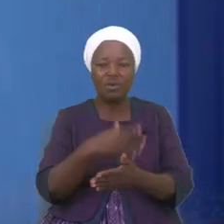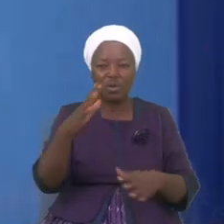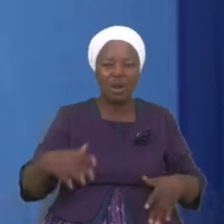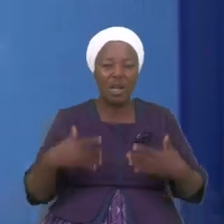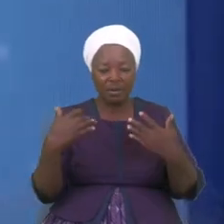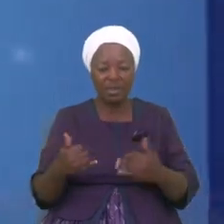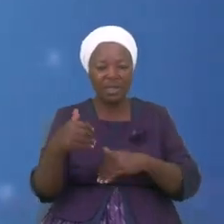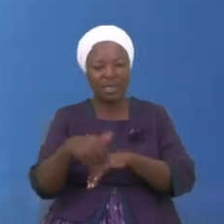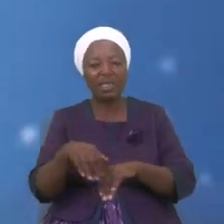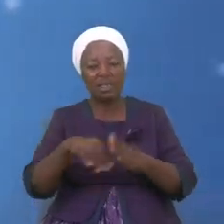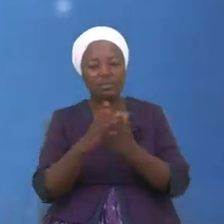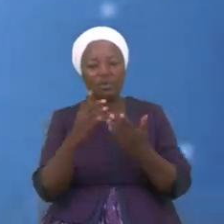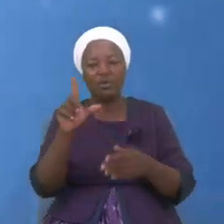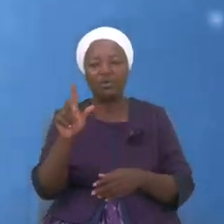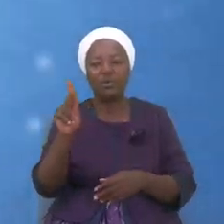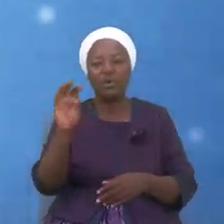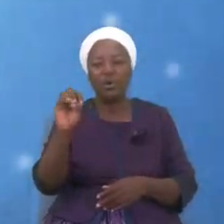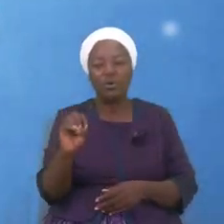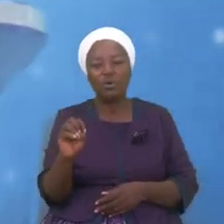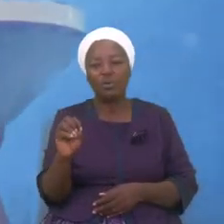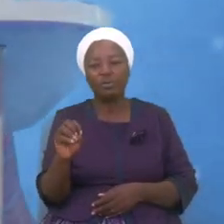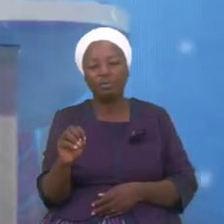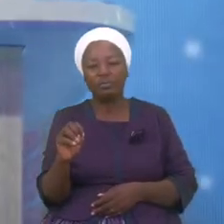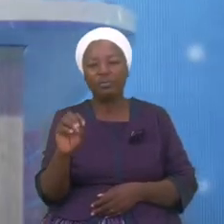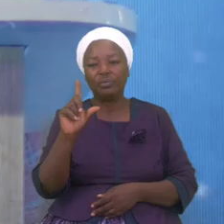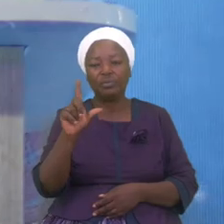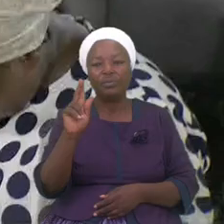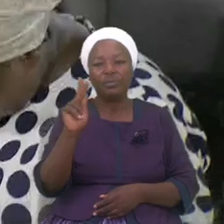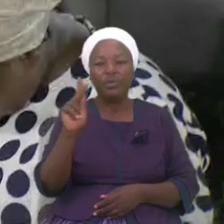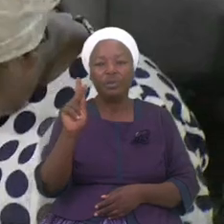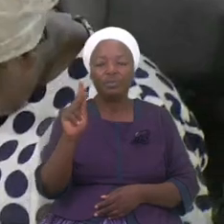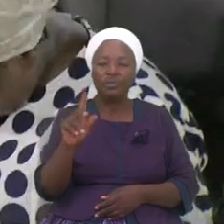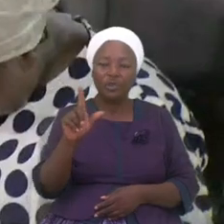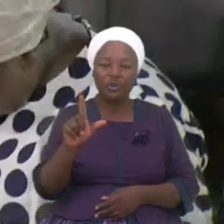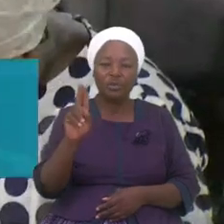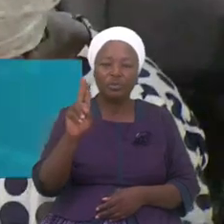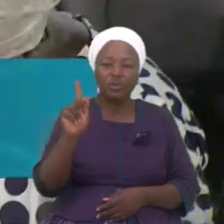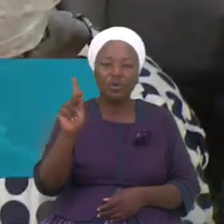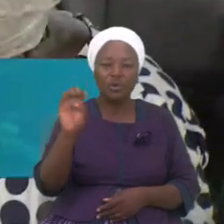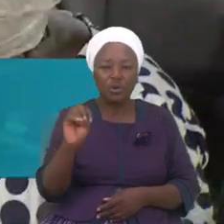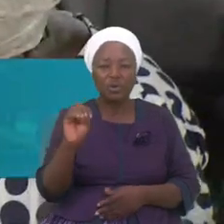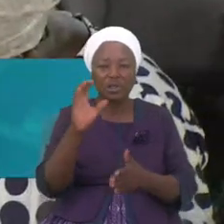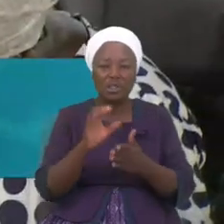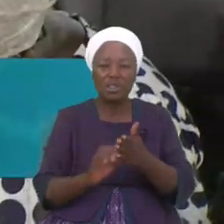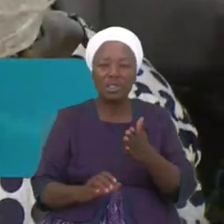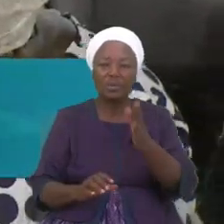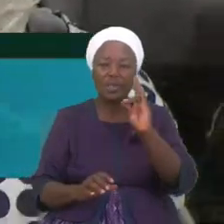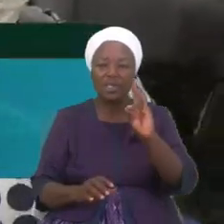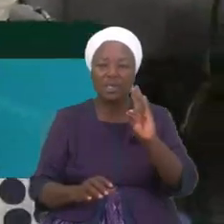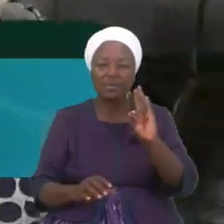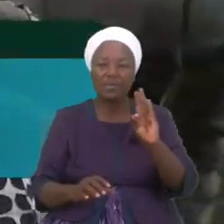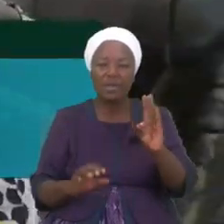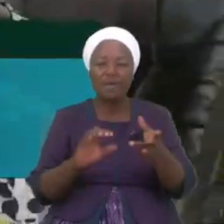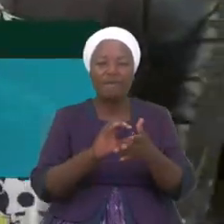at Luke chapter 7. I'm reading from verse 21. Luke chapter 7. We're looking at